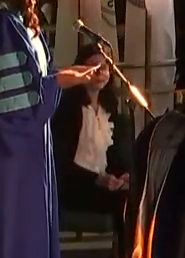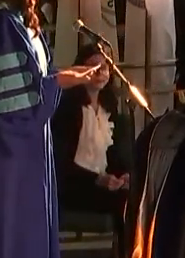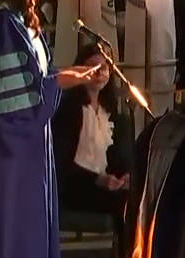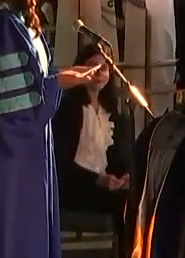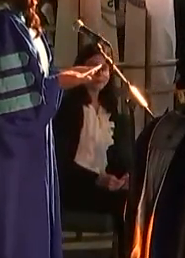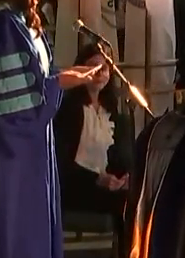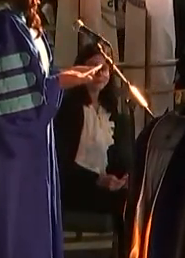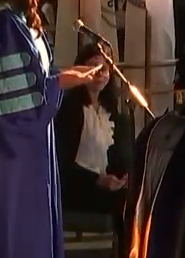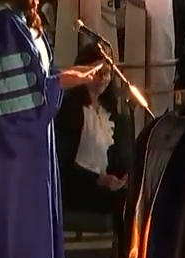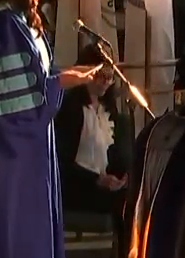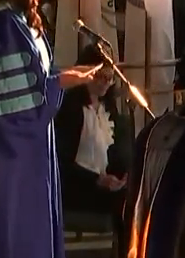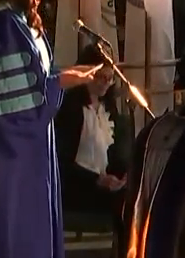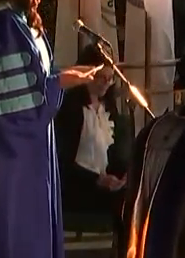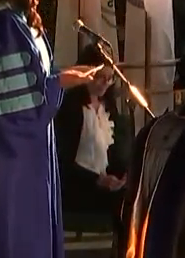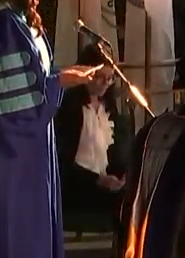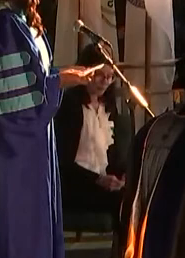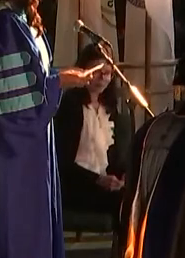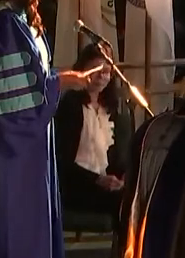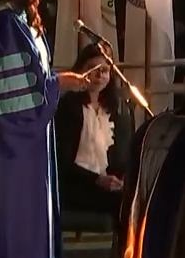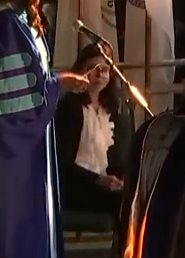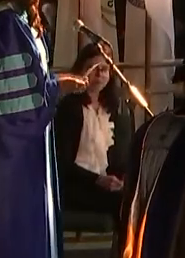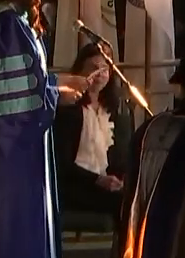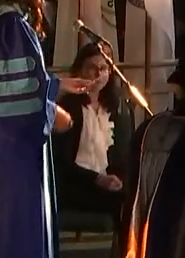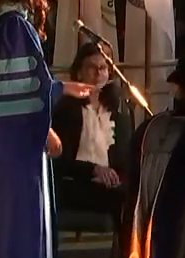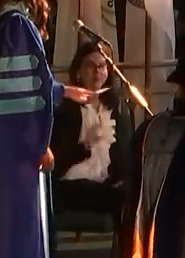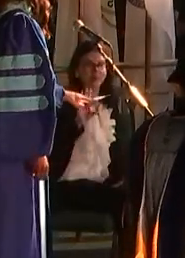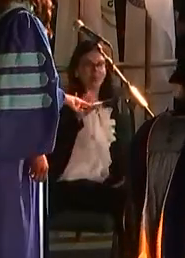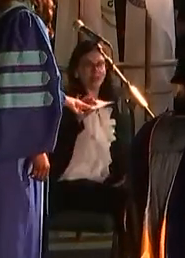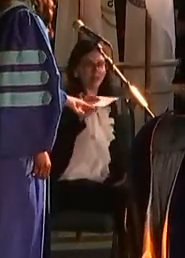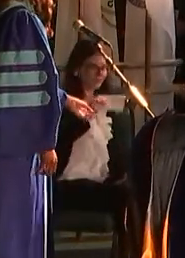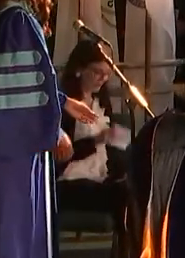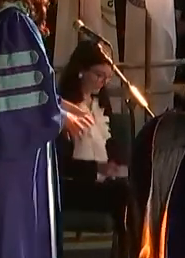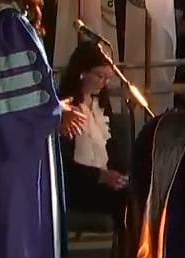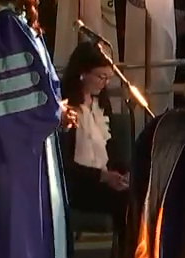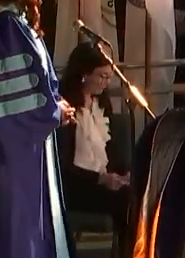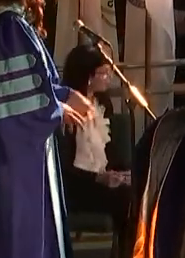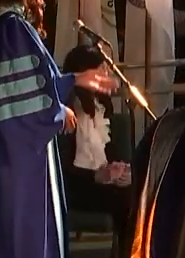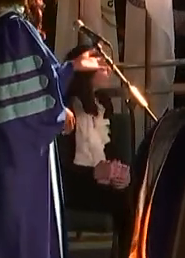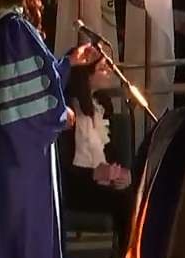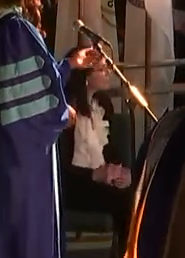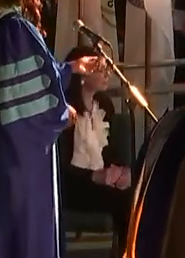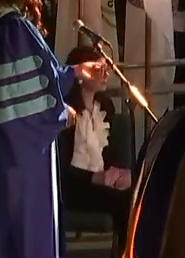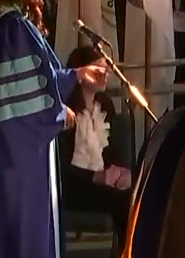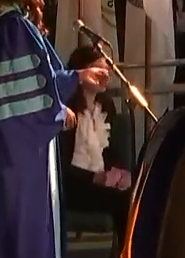Andrew C. DeGrazia, summa cum laude.